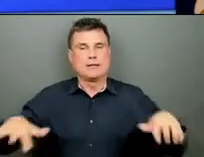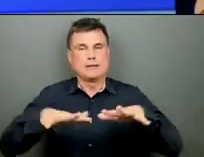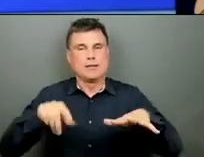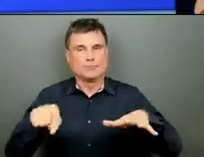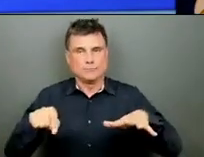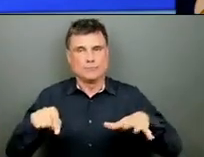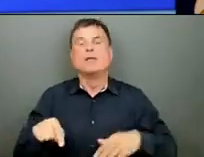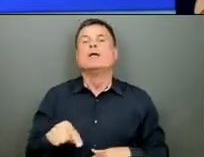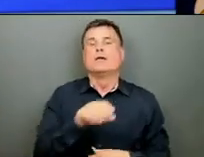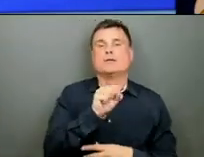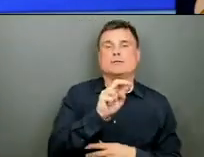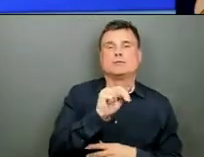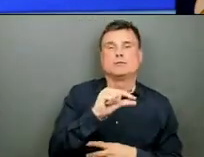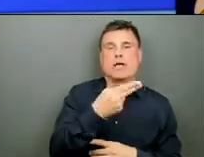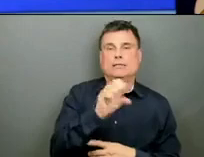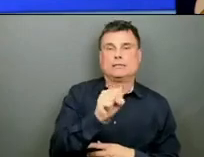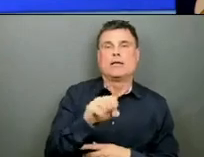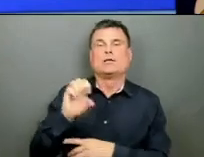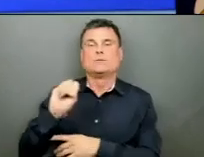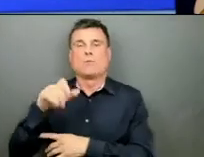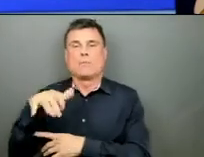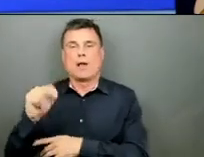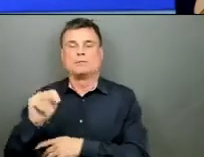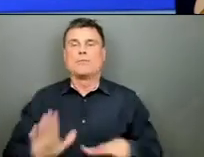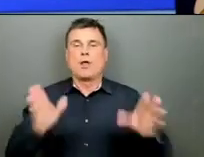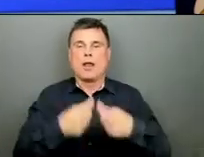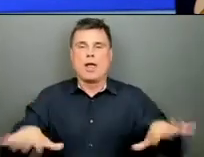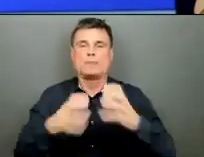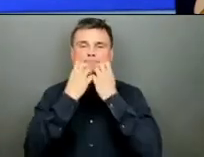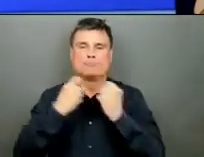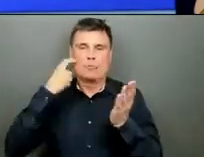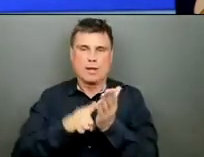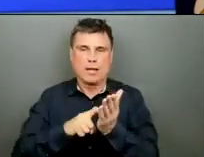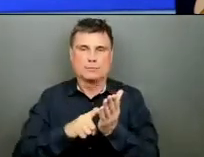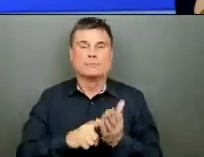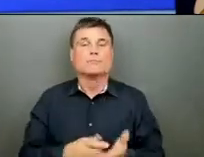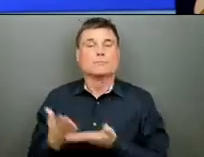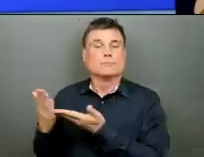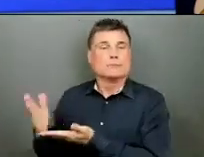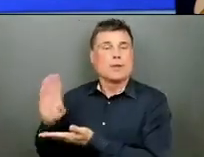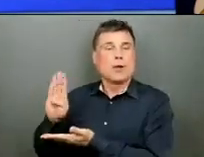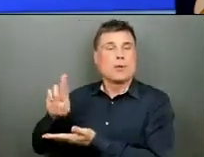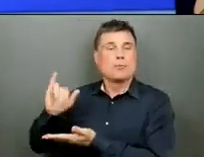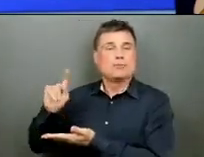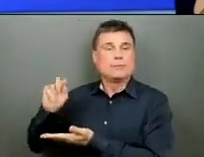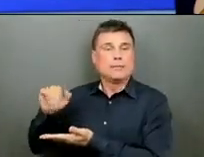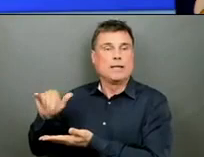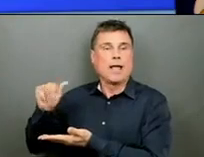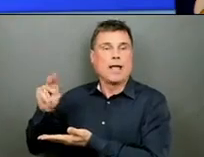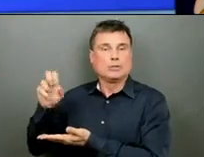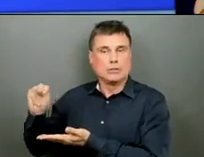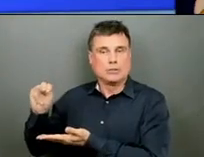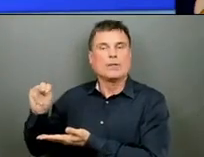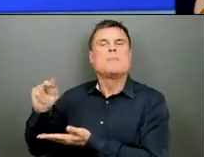group, celebrating and exploring the wonders of young adulthood as we prepare for the challenges ahead. A year of travel,